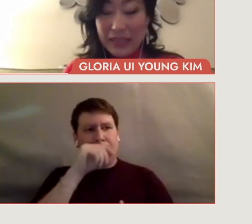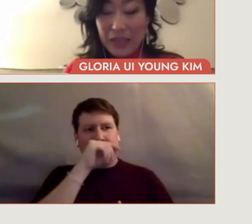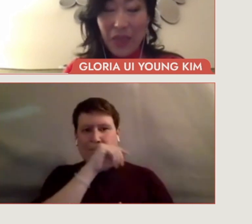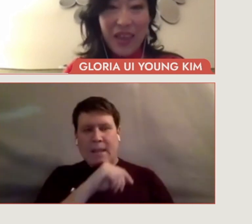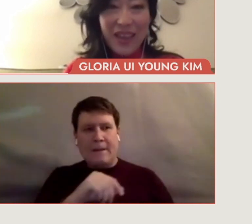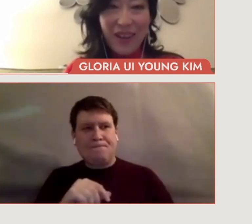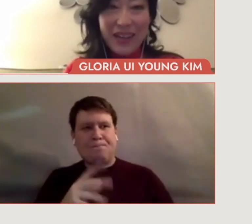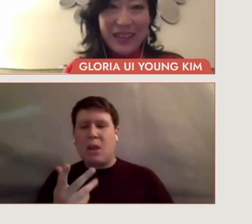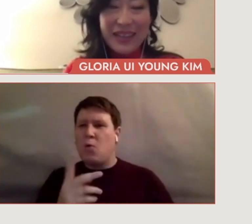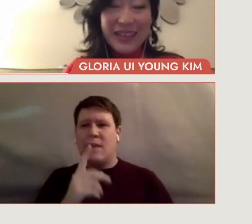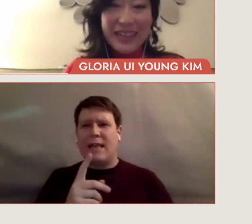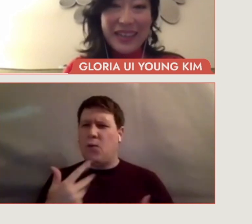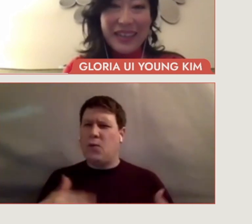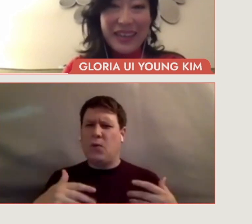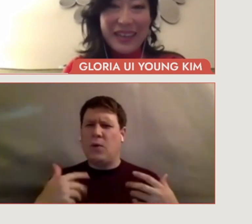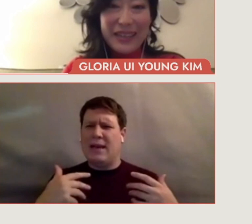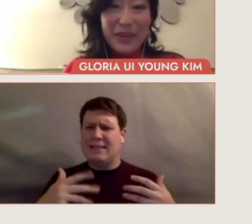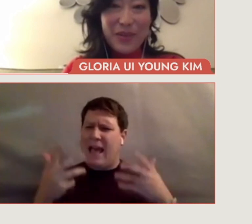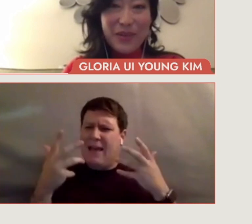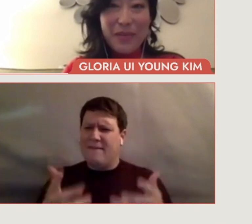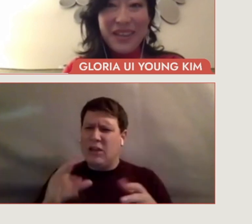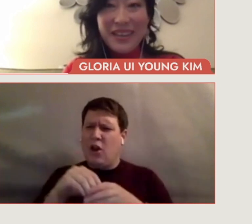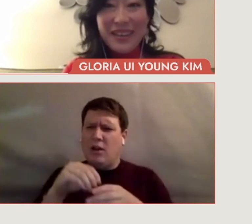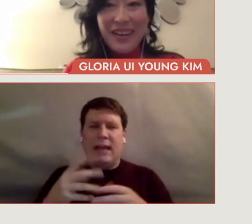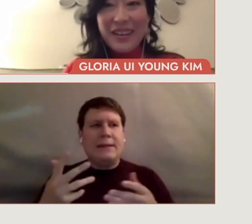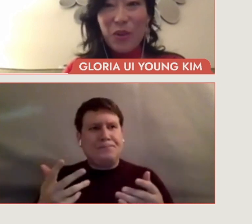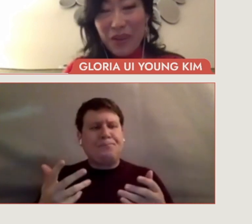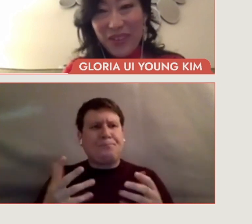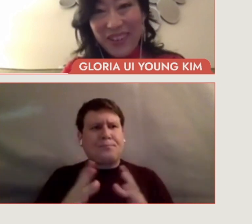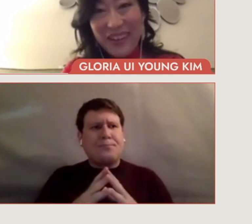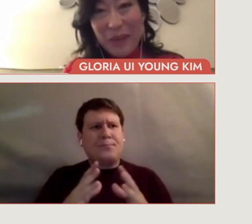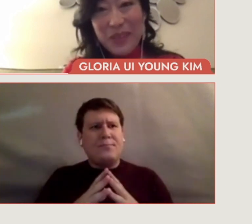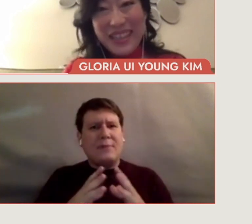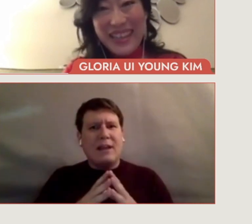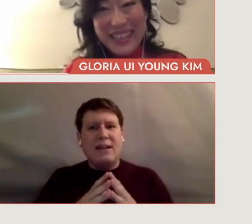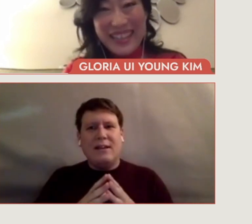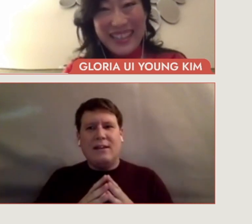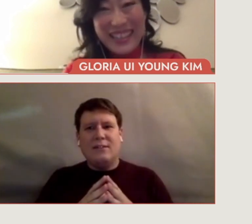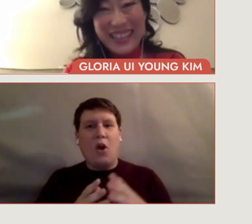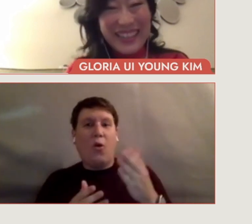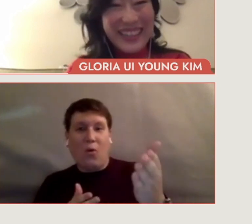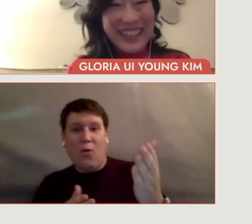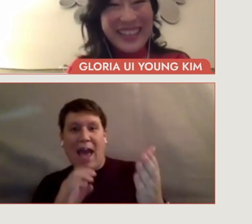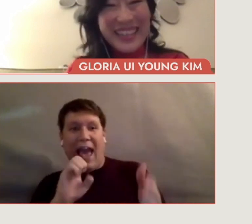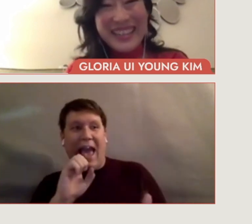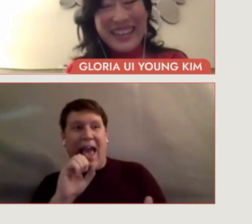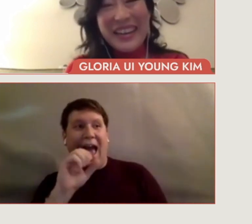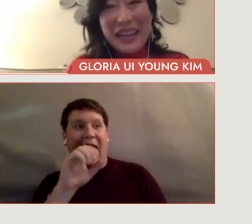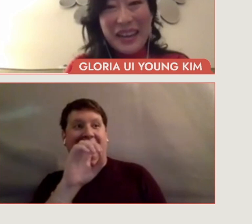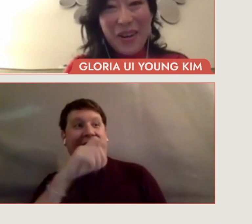it's such a thing, right? Like, you know, I mean, not your mother, Epps, because